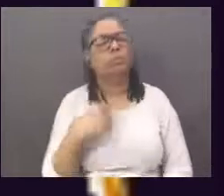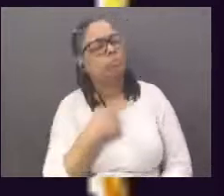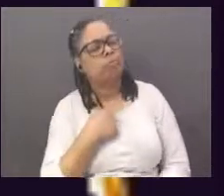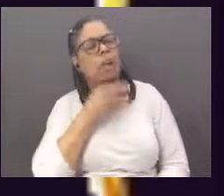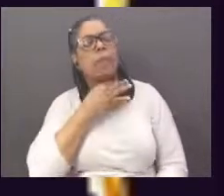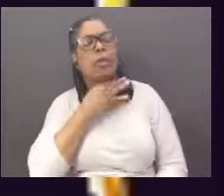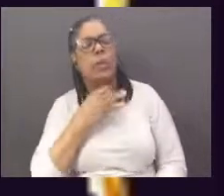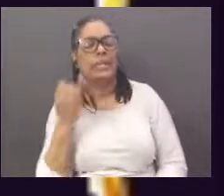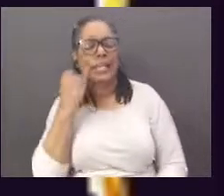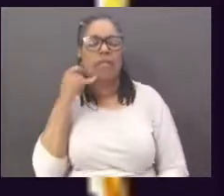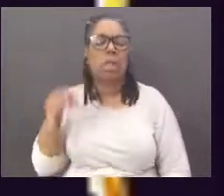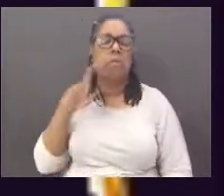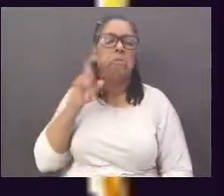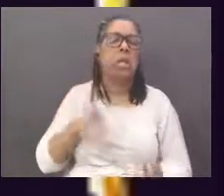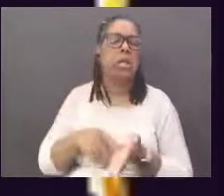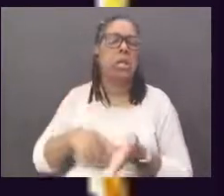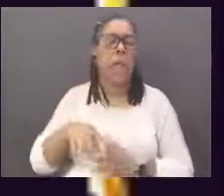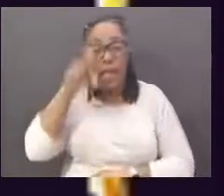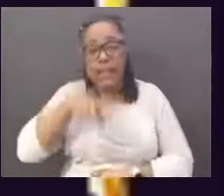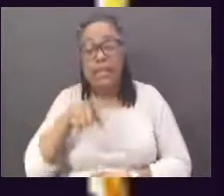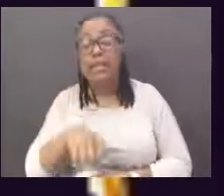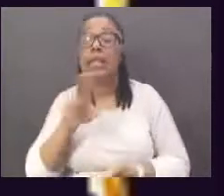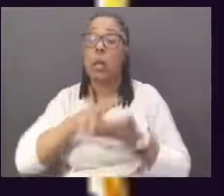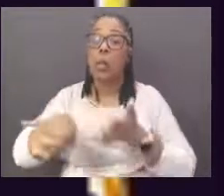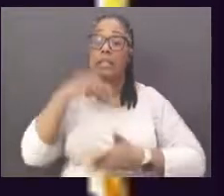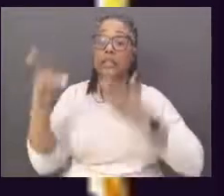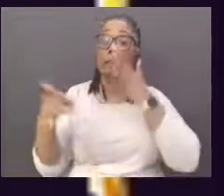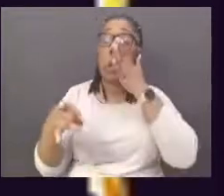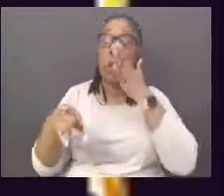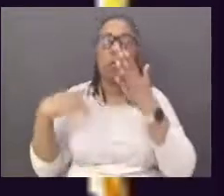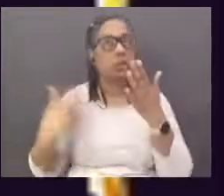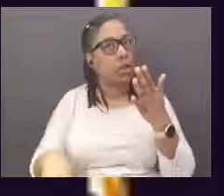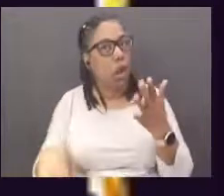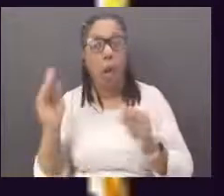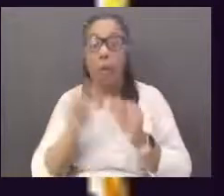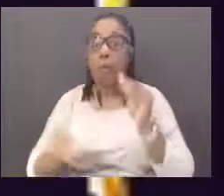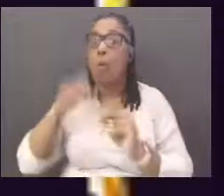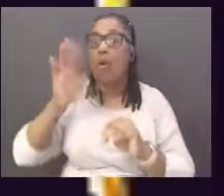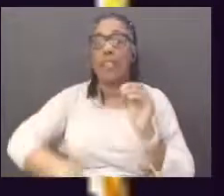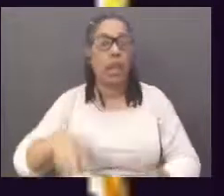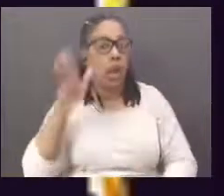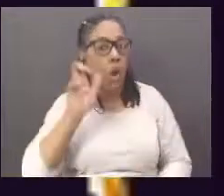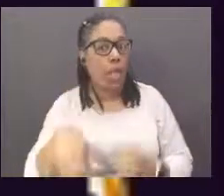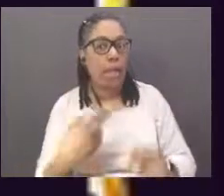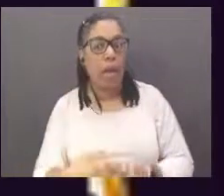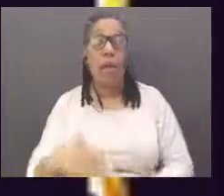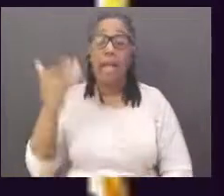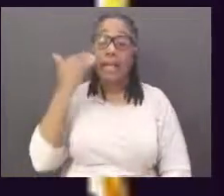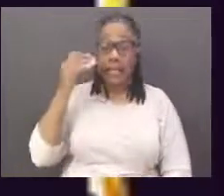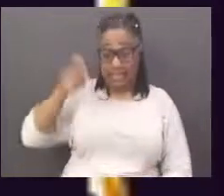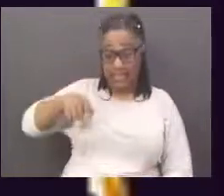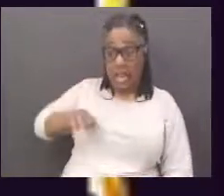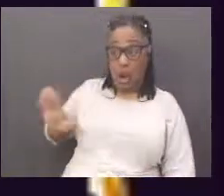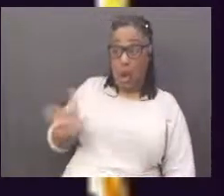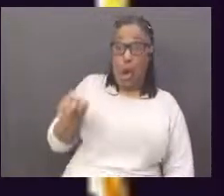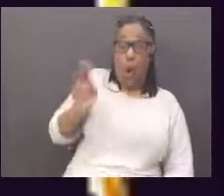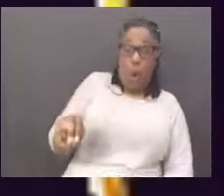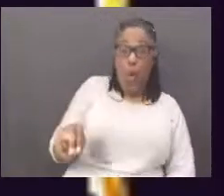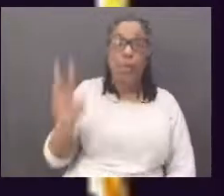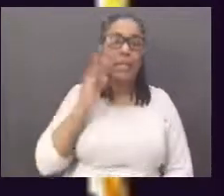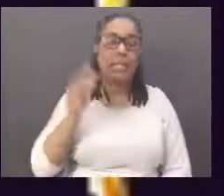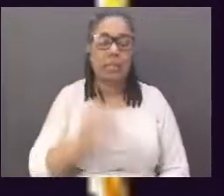needed an experience far more than what they had heard about or seen. They needed their own experience. The time has